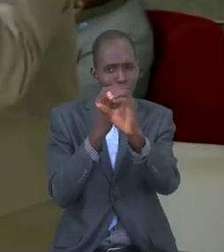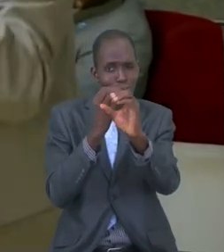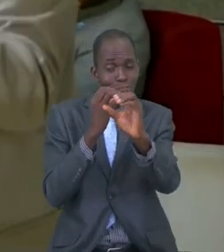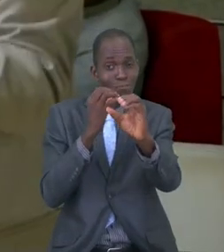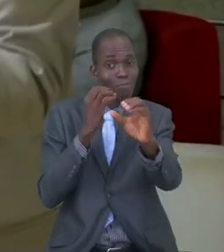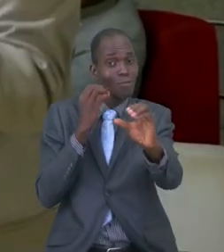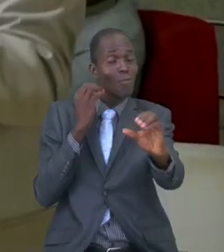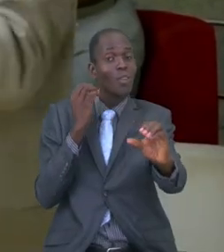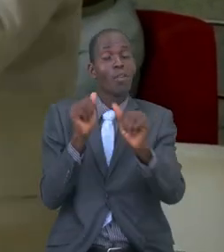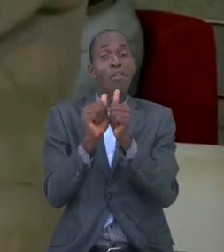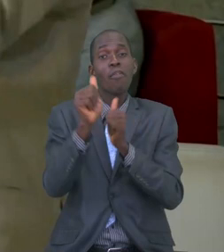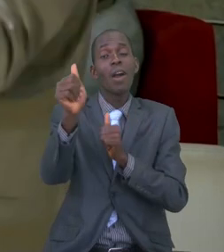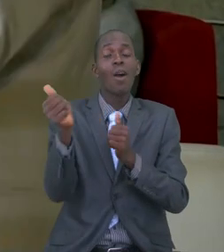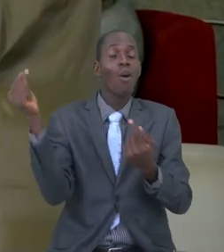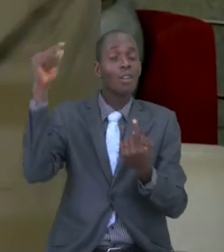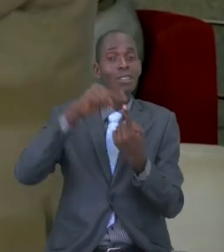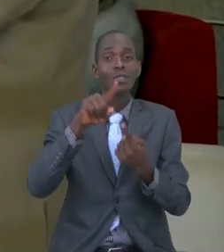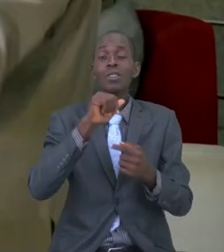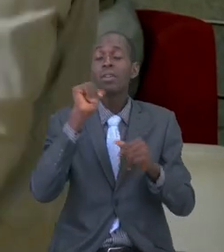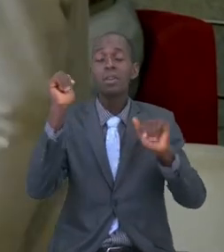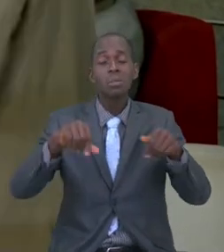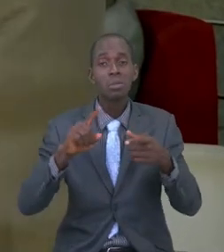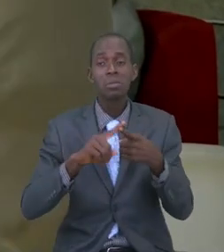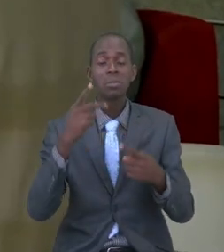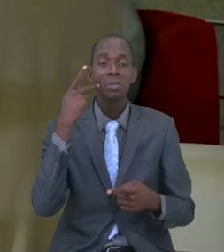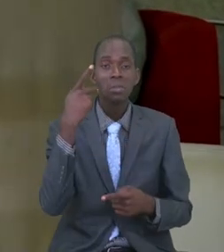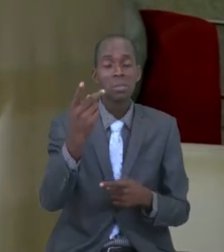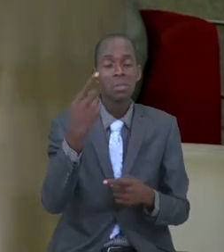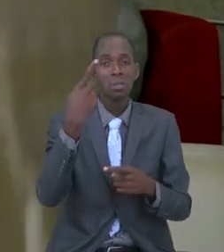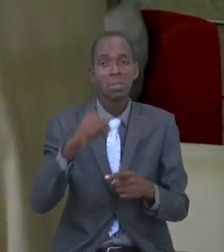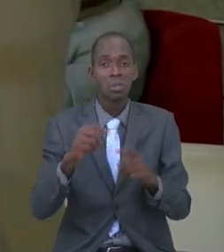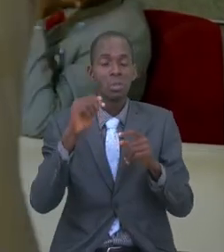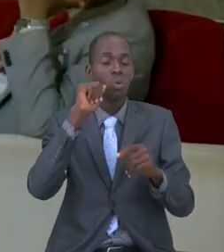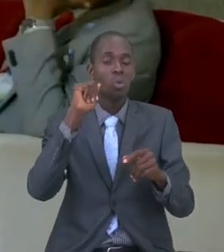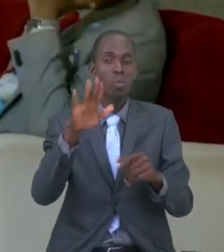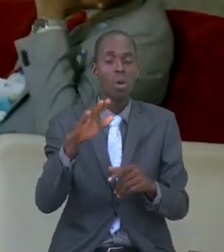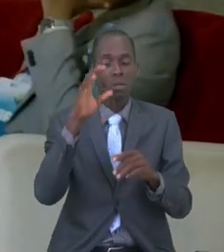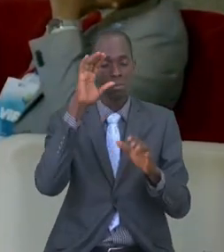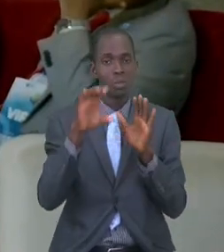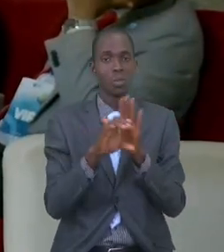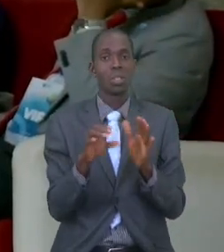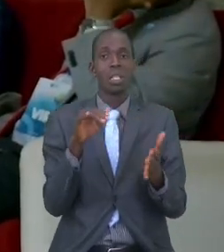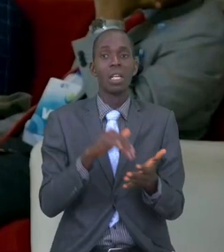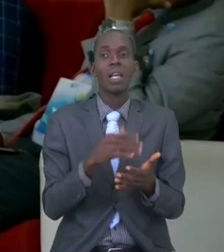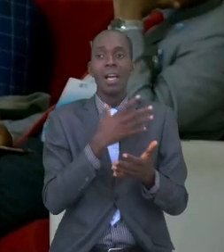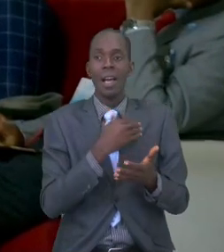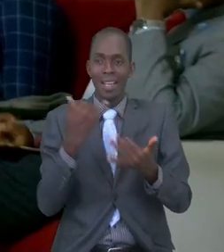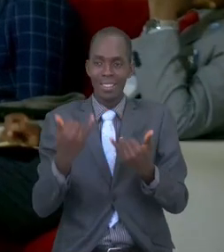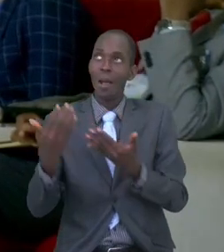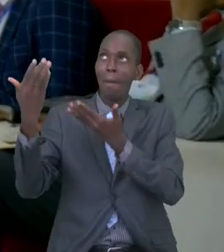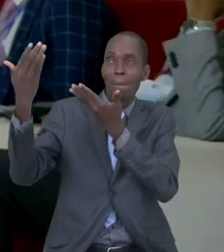even see the position or the portrait. And then bring the picture of Jehovah, bring it very